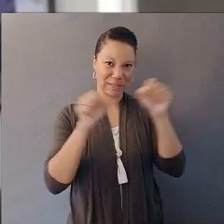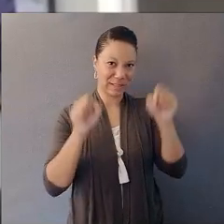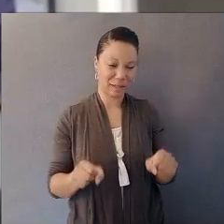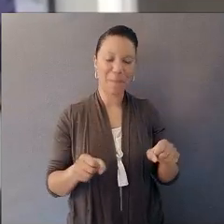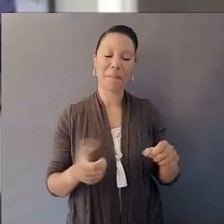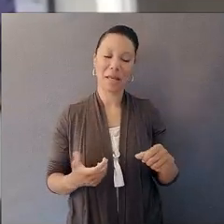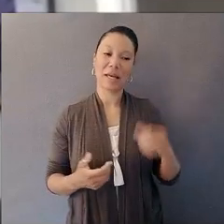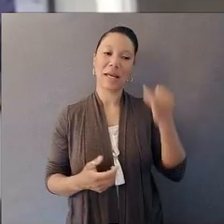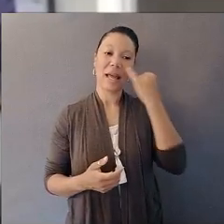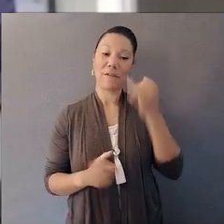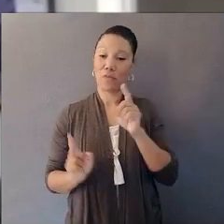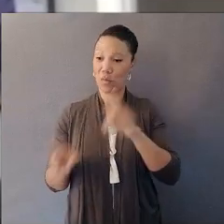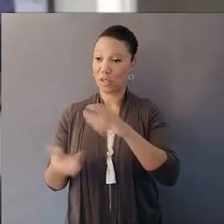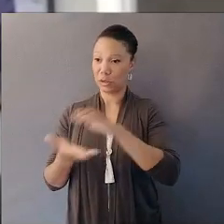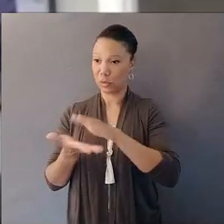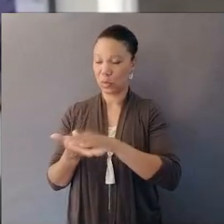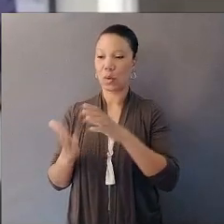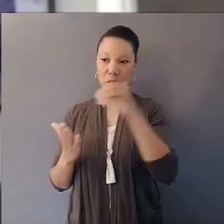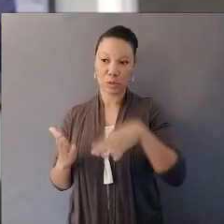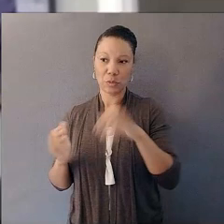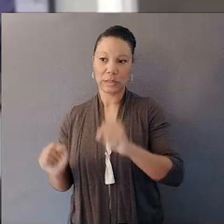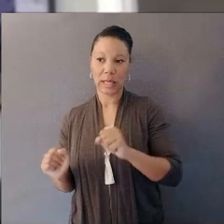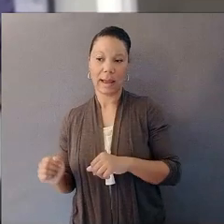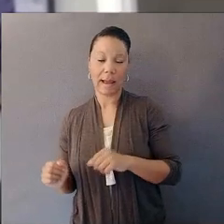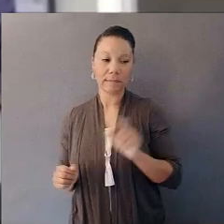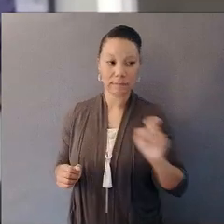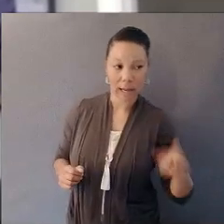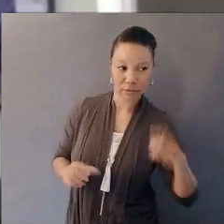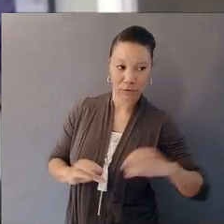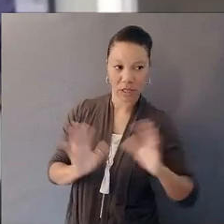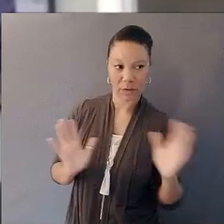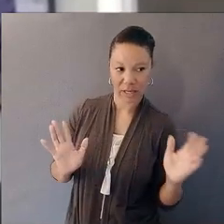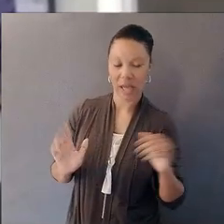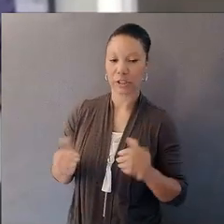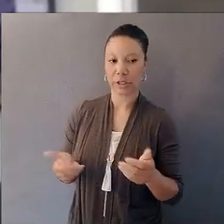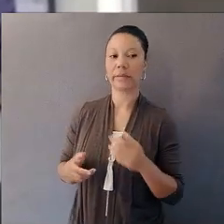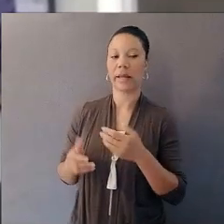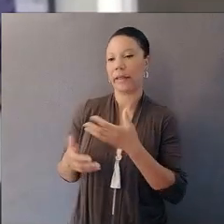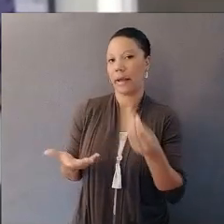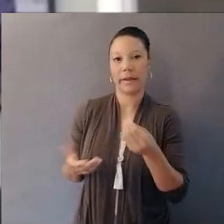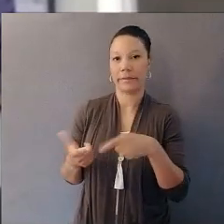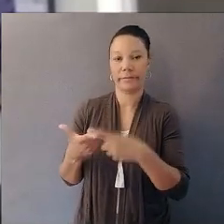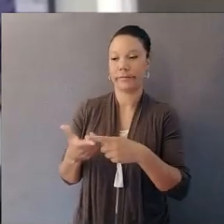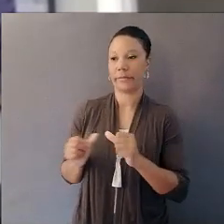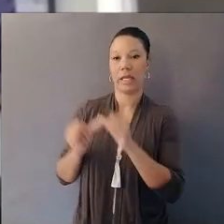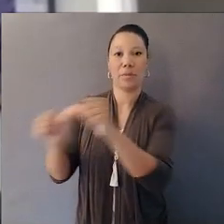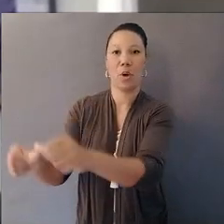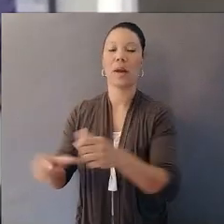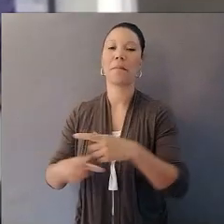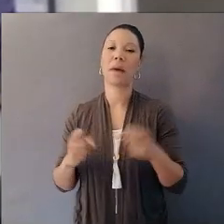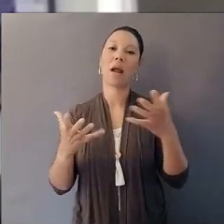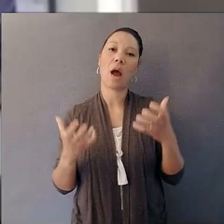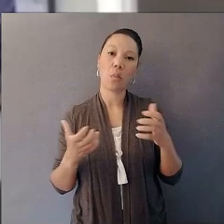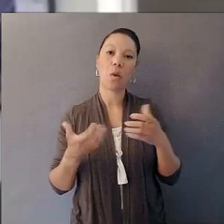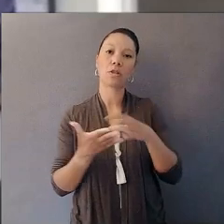quick clarification and everything moves according to schedule. But I just really encourage everyone to try to maximize it and really invest in the